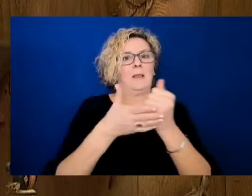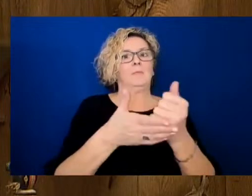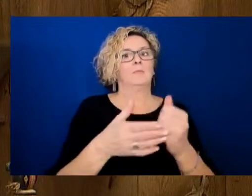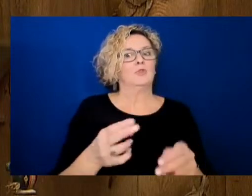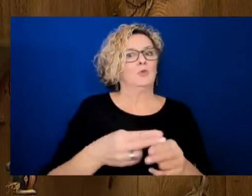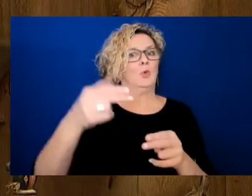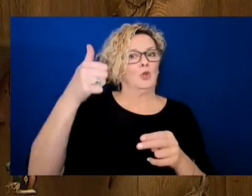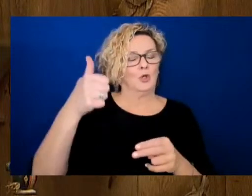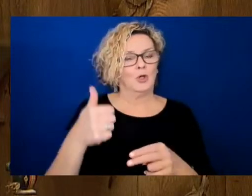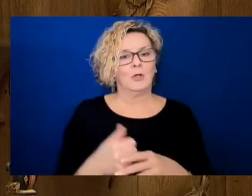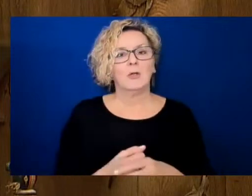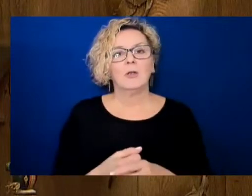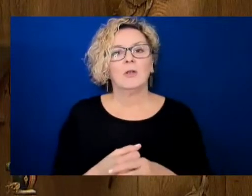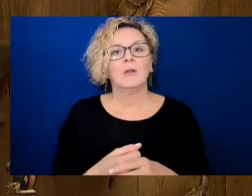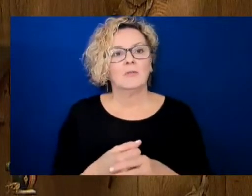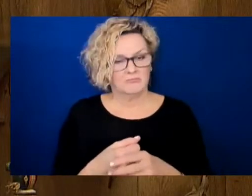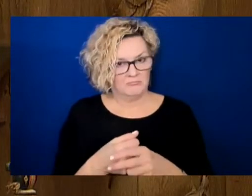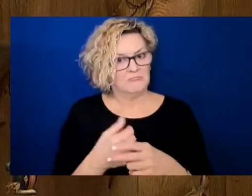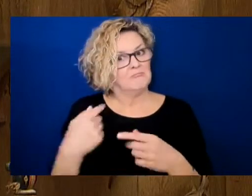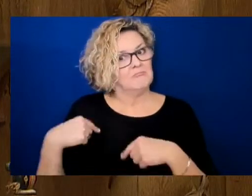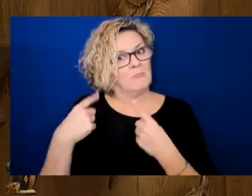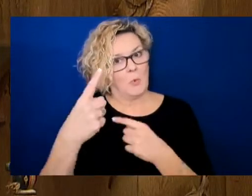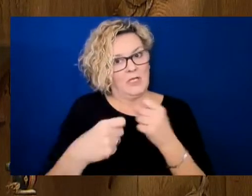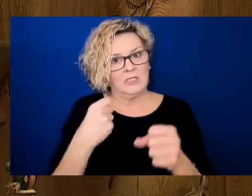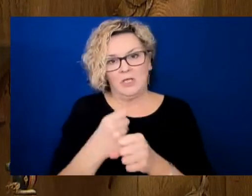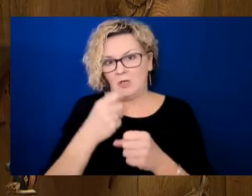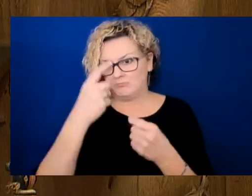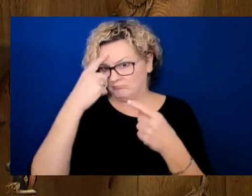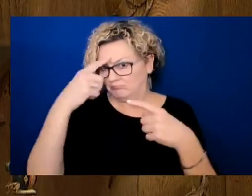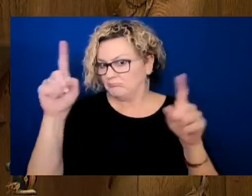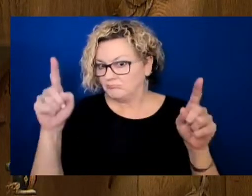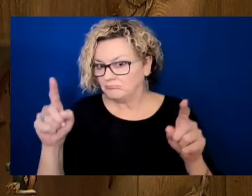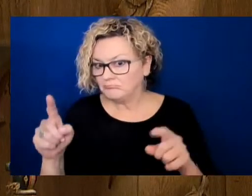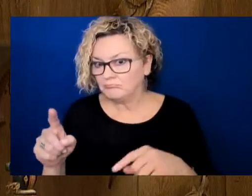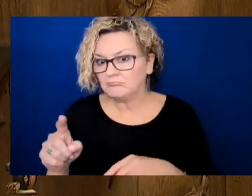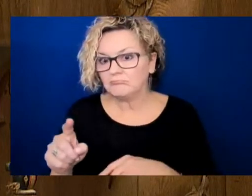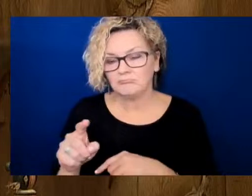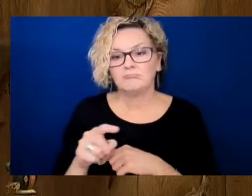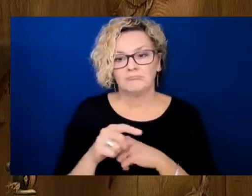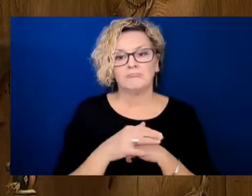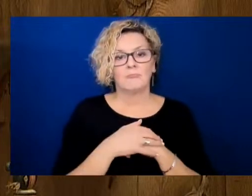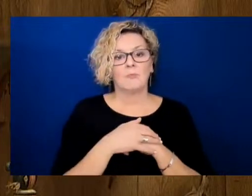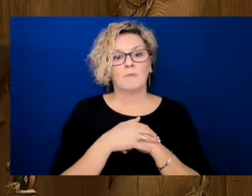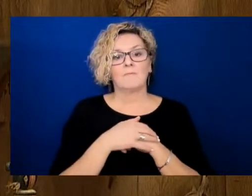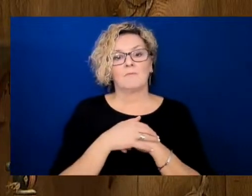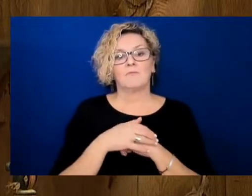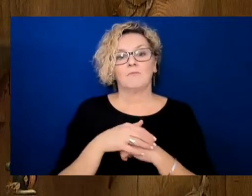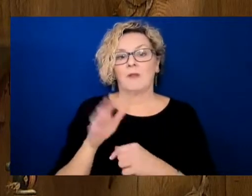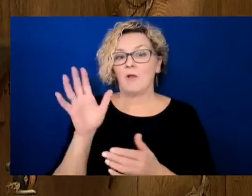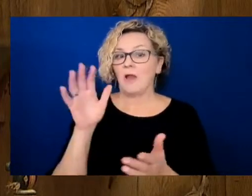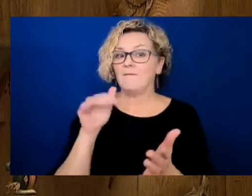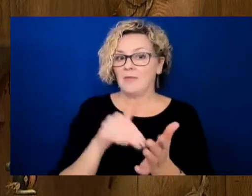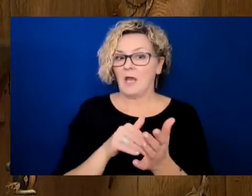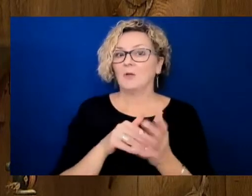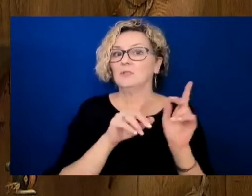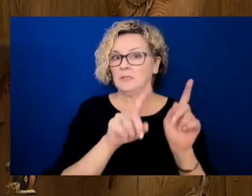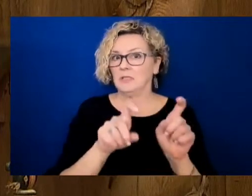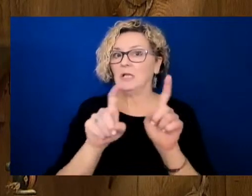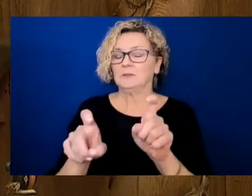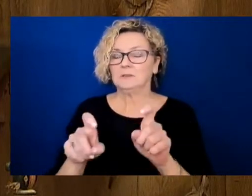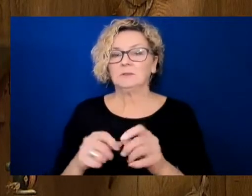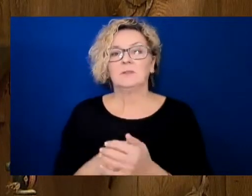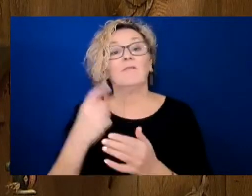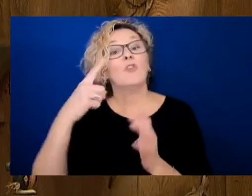year of the program alone. This early detection is saving the lives of people like Shannon from North Vancouver, whose